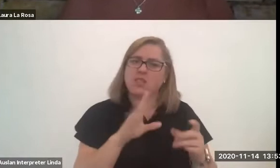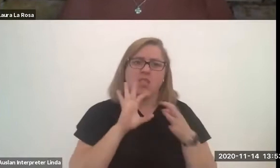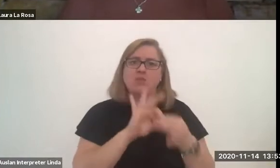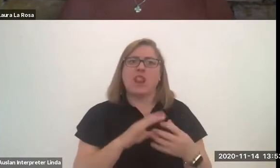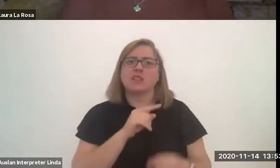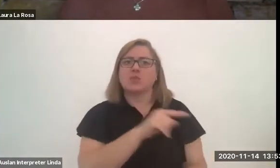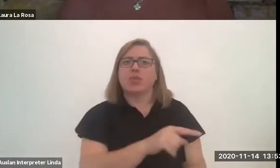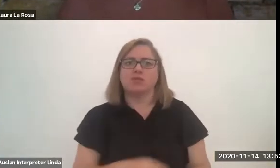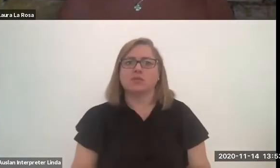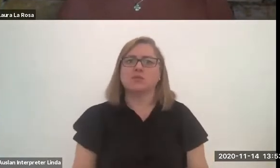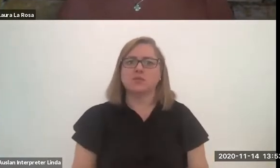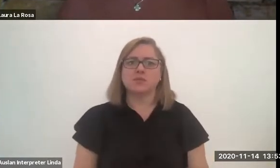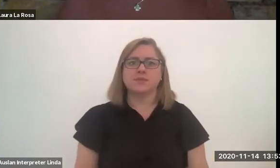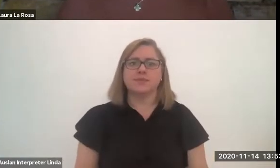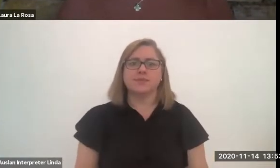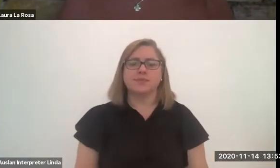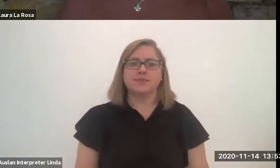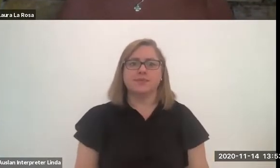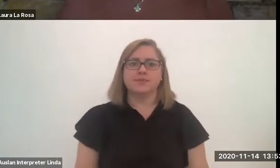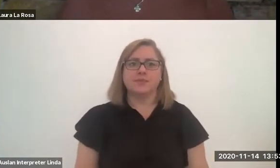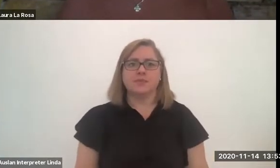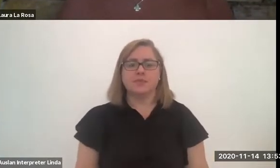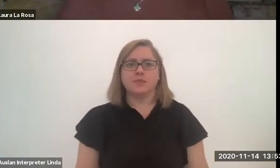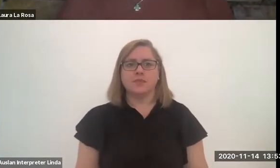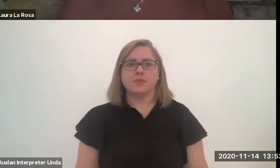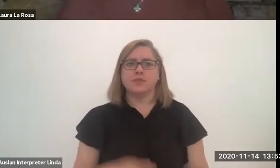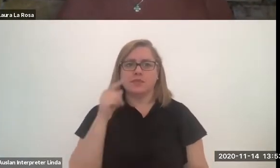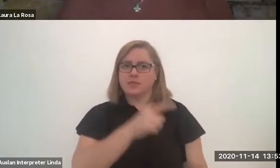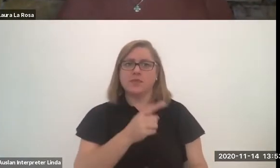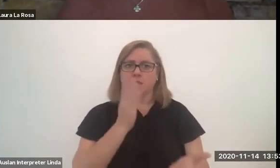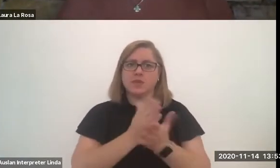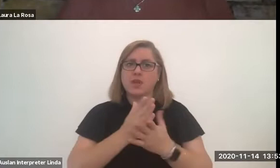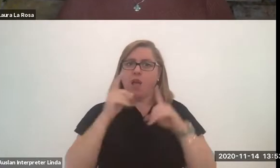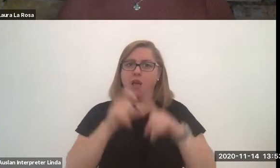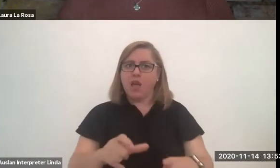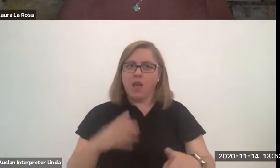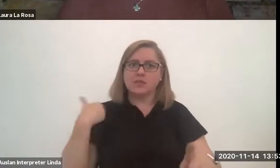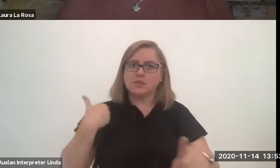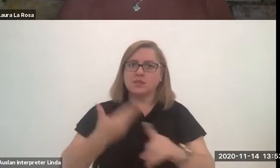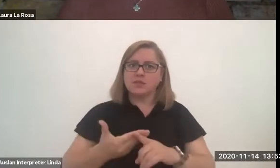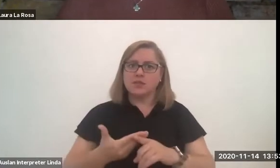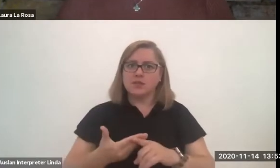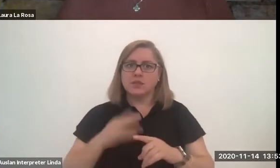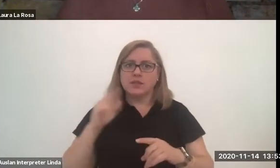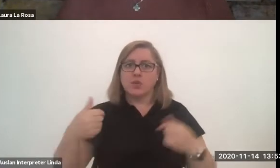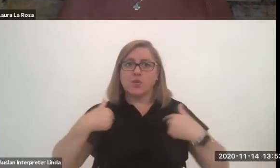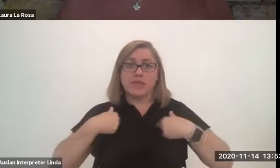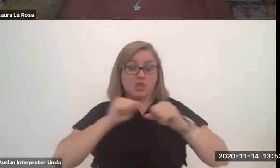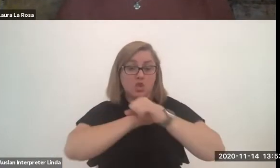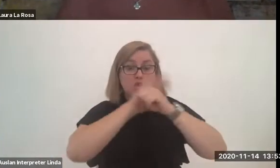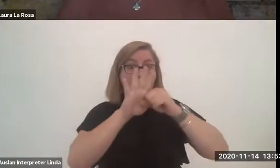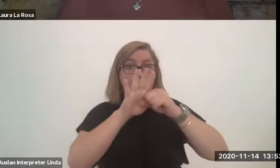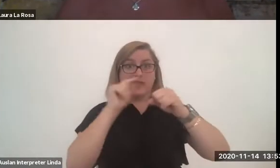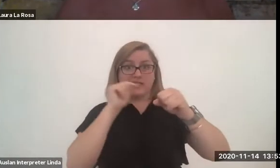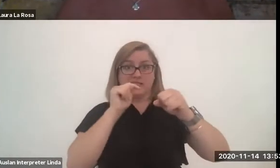to this. Like, it's just been, it's been tough. And for me, it wasn't COVID that